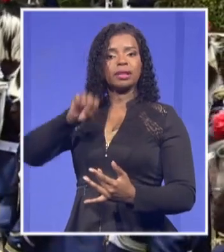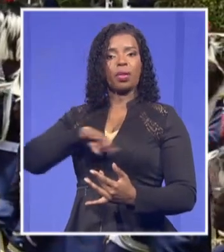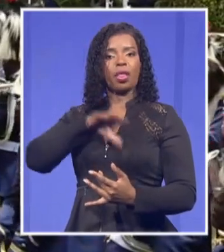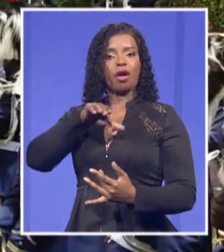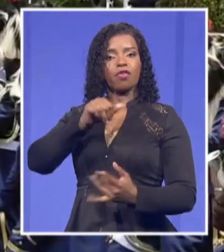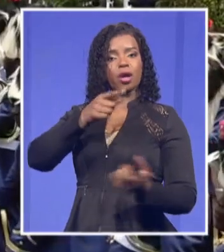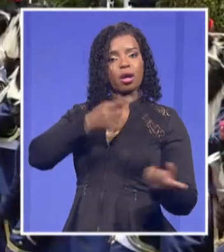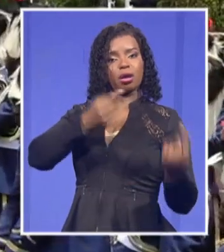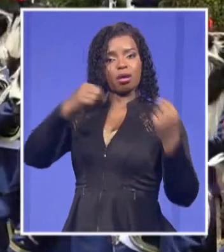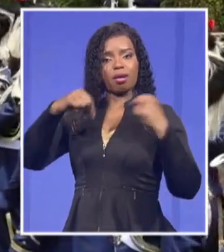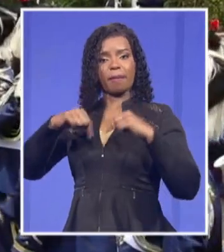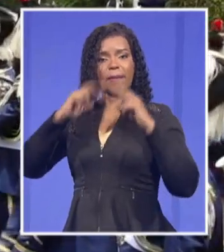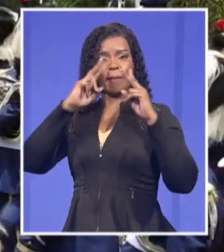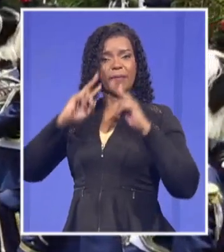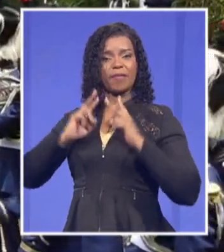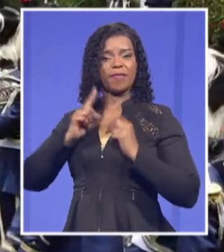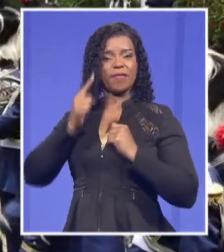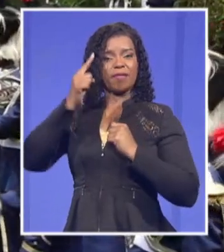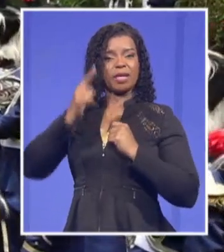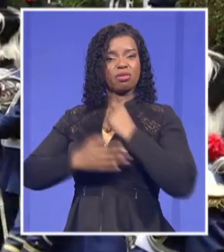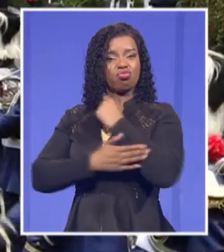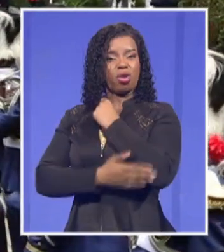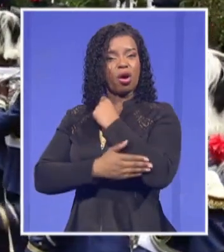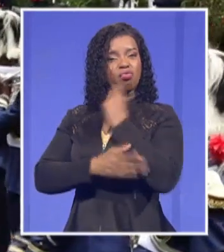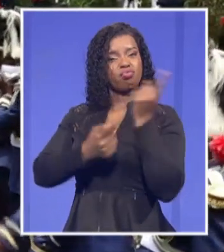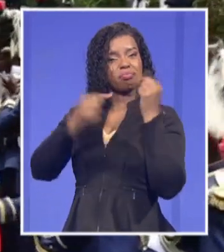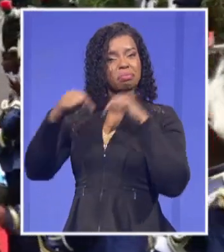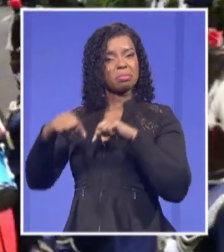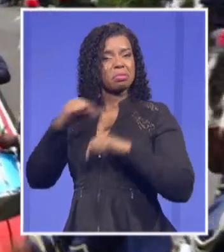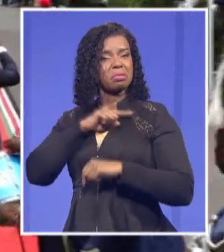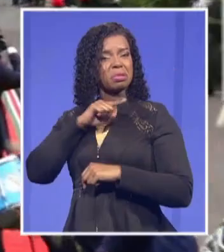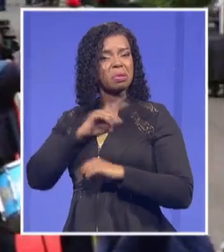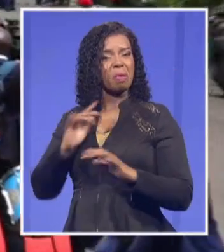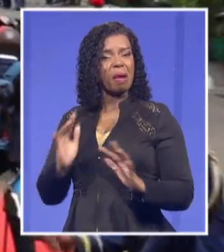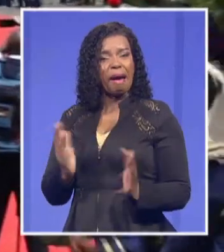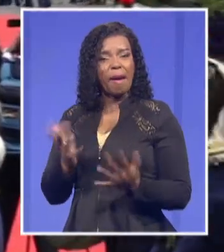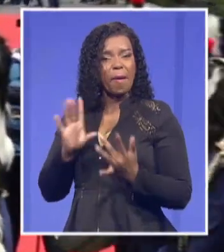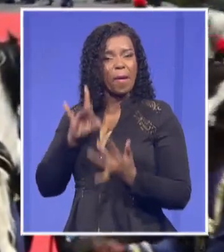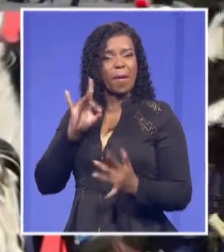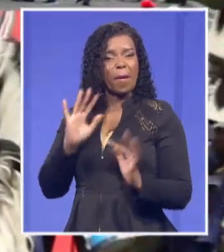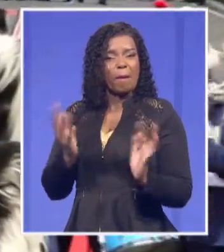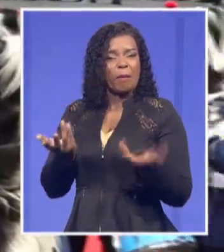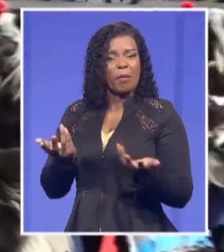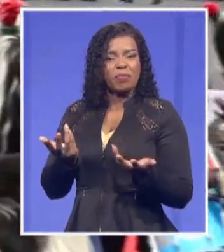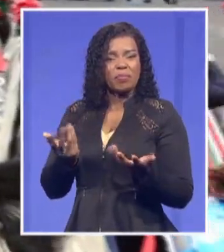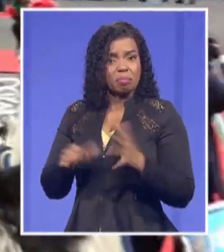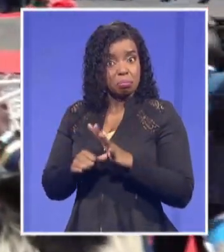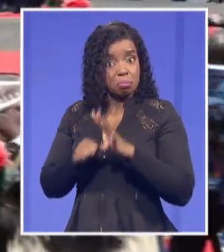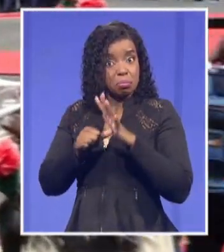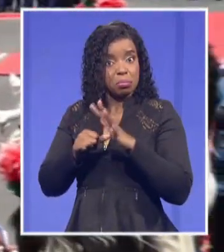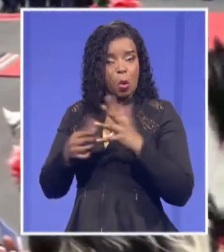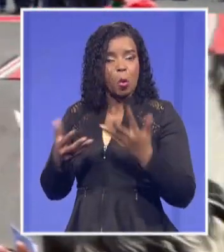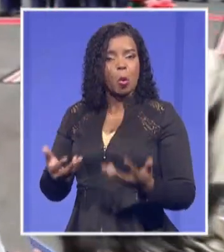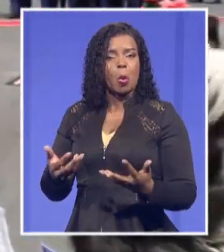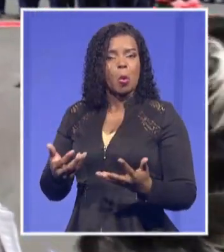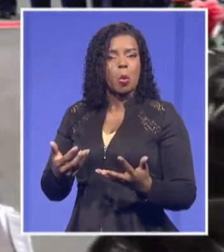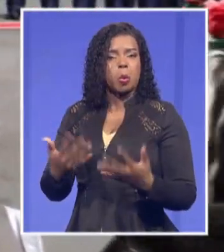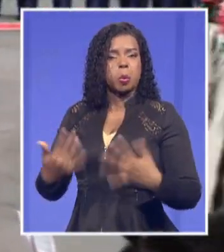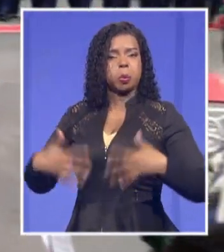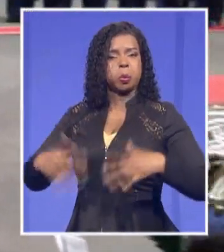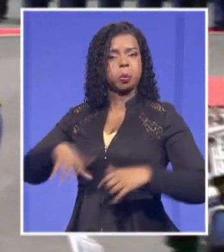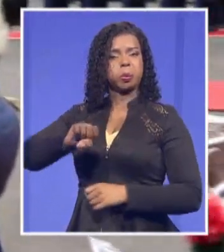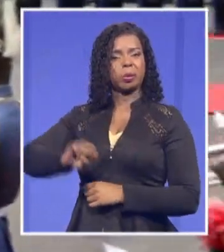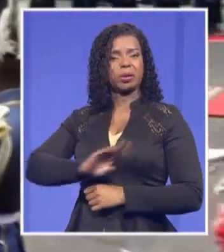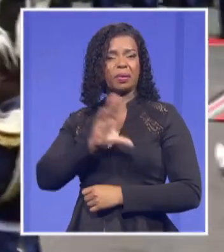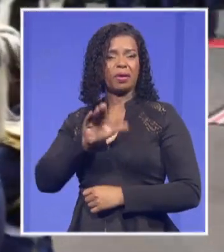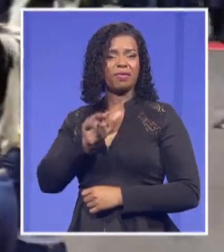as one of his first state visits. Just how significant does it make South Africa in terms